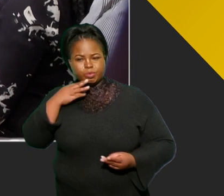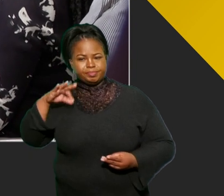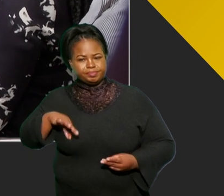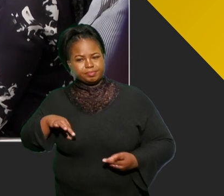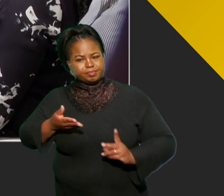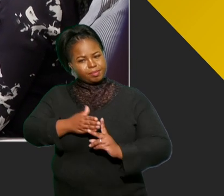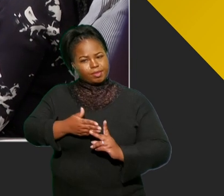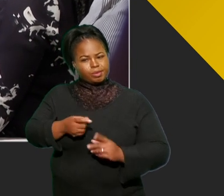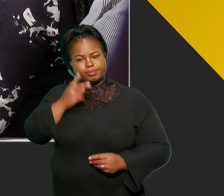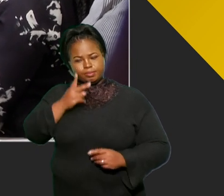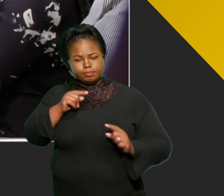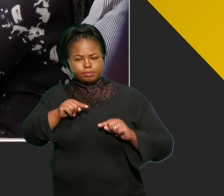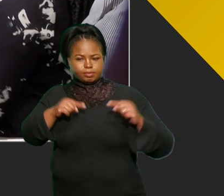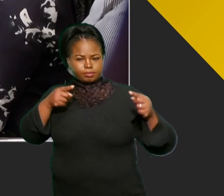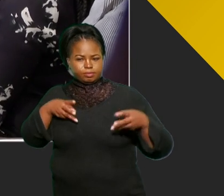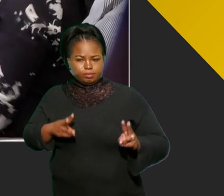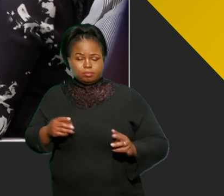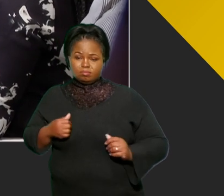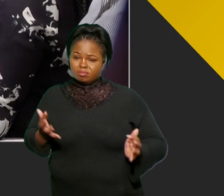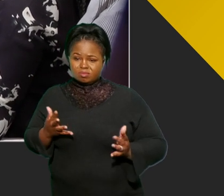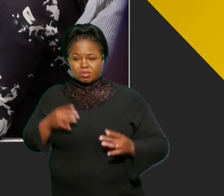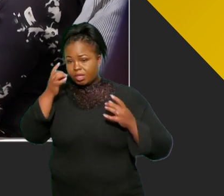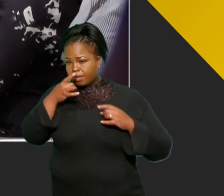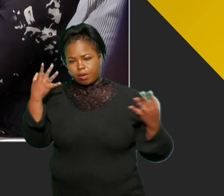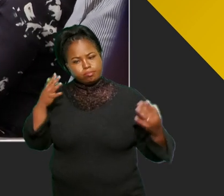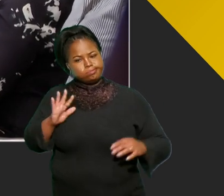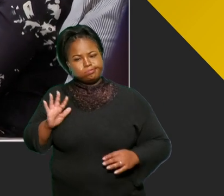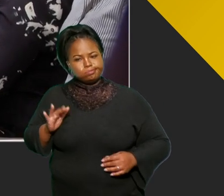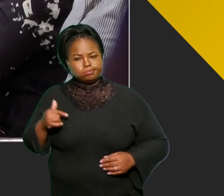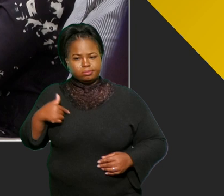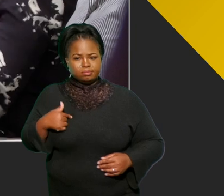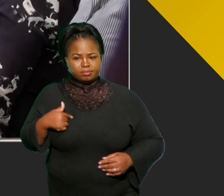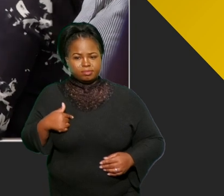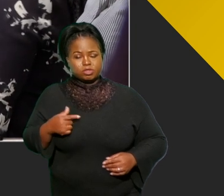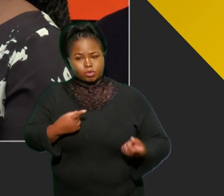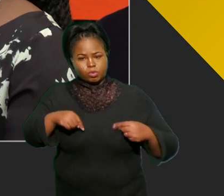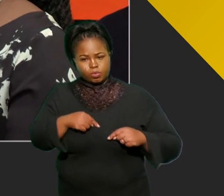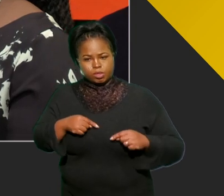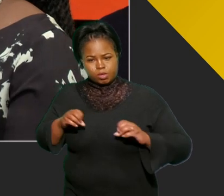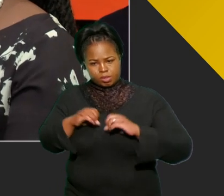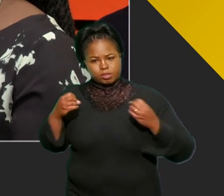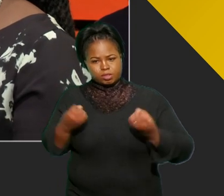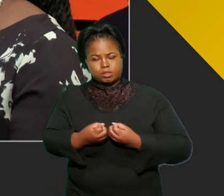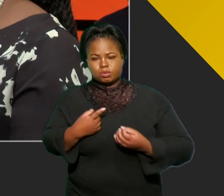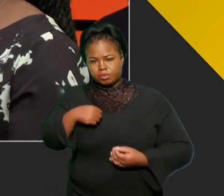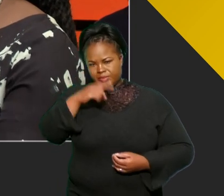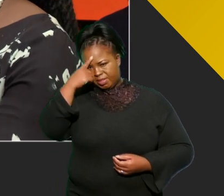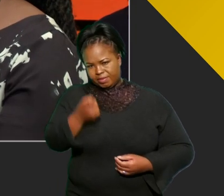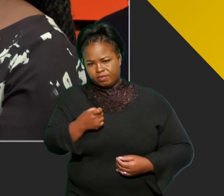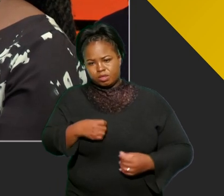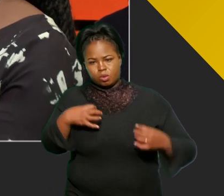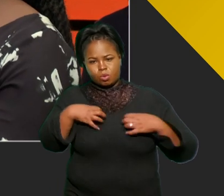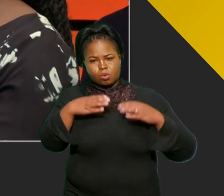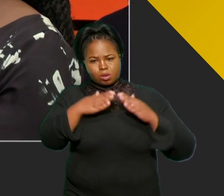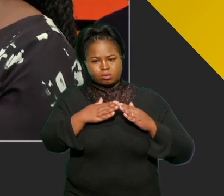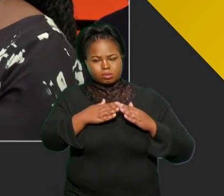and they're looking at things a little bit differently. So I want to encourage her. She mustn't lose hope. Mm. I we certainly as an organization believe that property